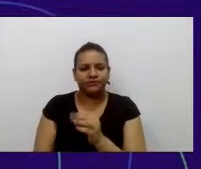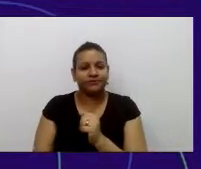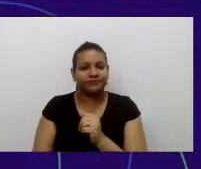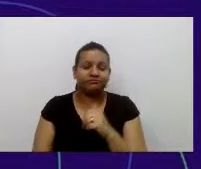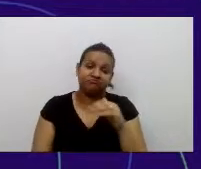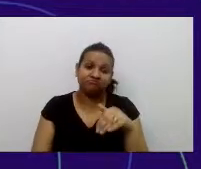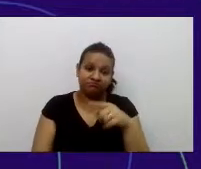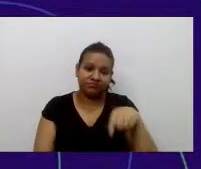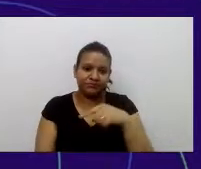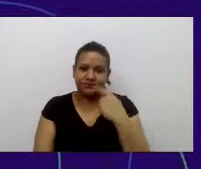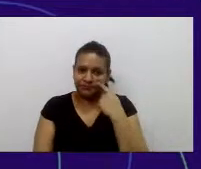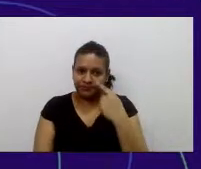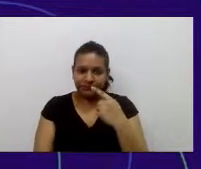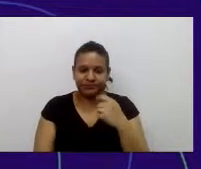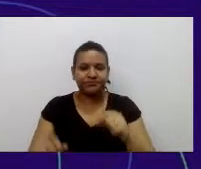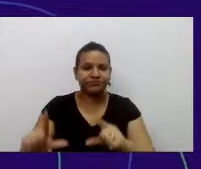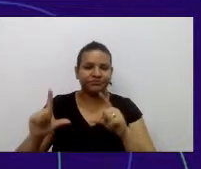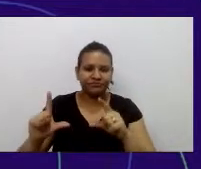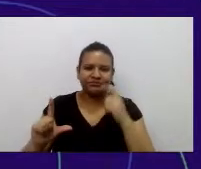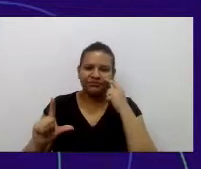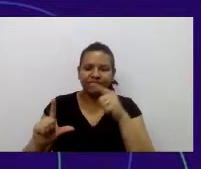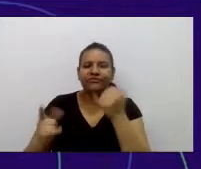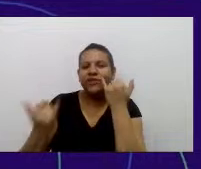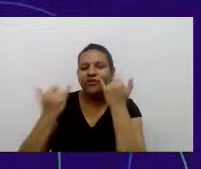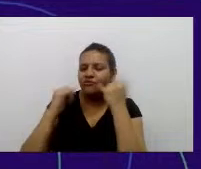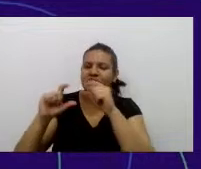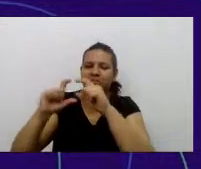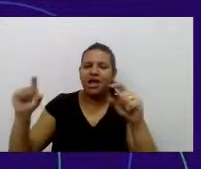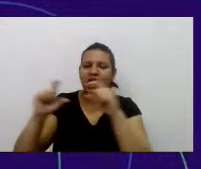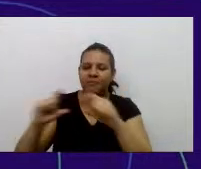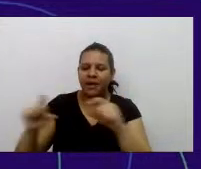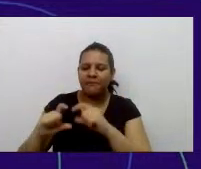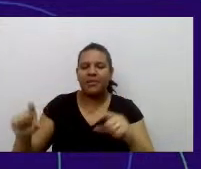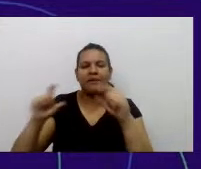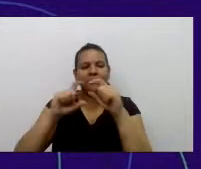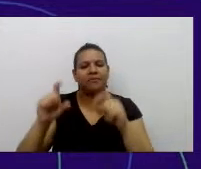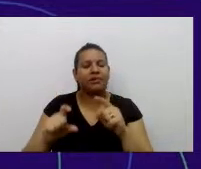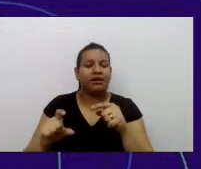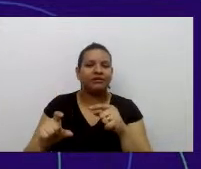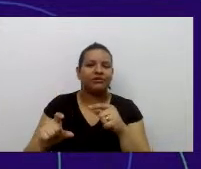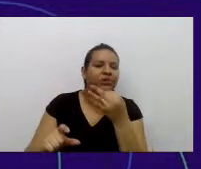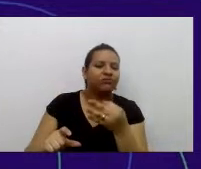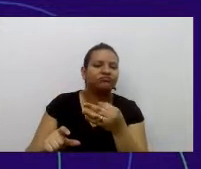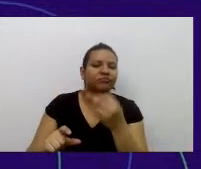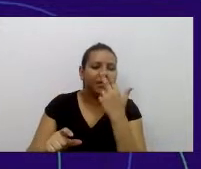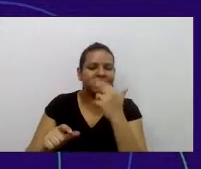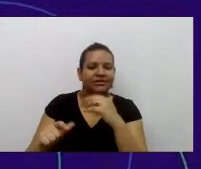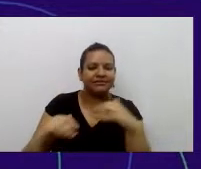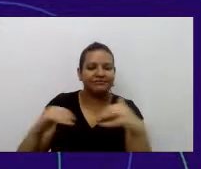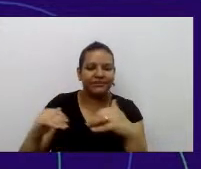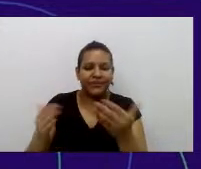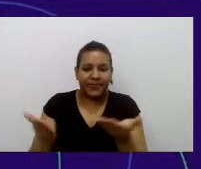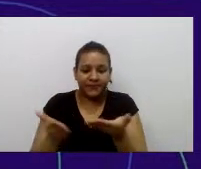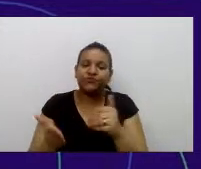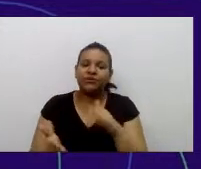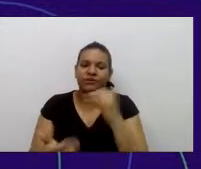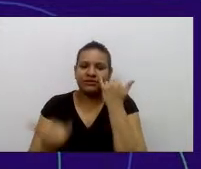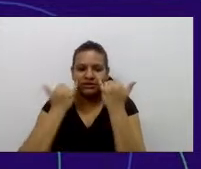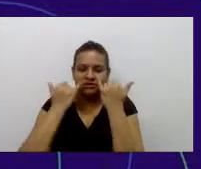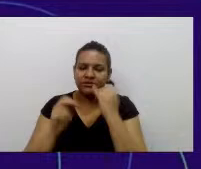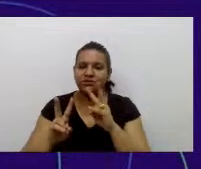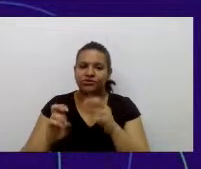split. And nowadays we do have a lot more data on how AI works, what it can do, what it cannot do, what it shouldn't